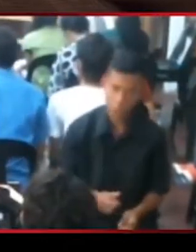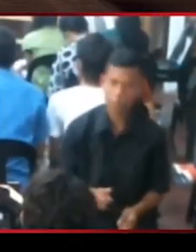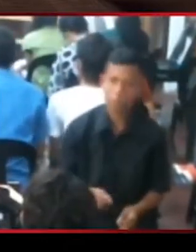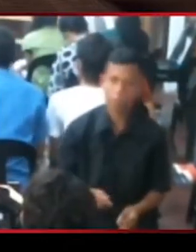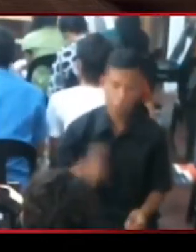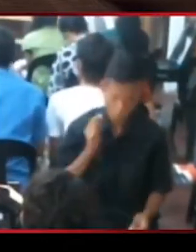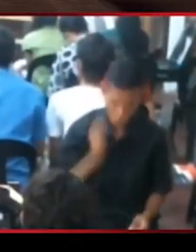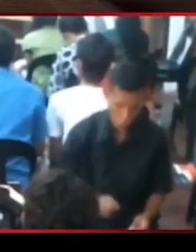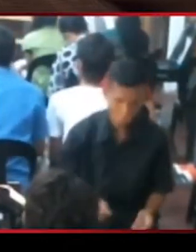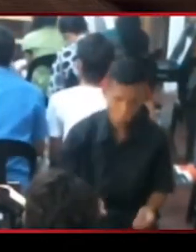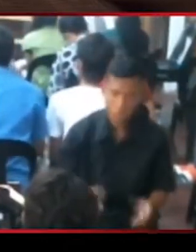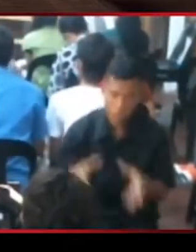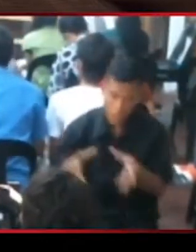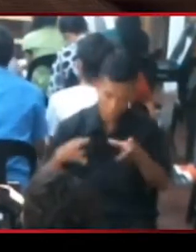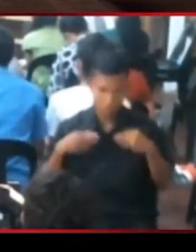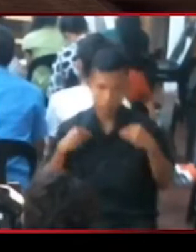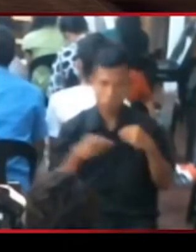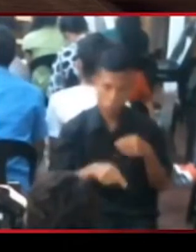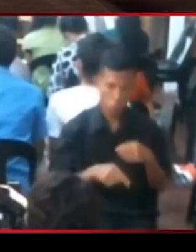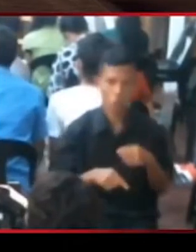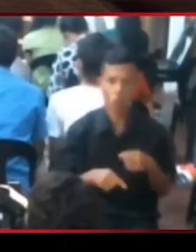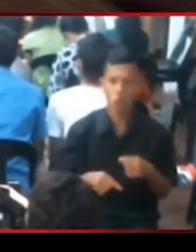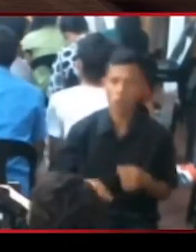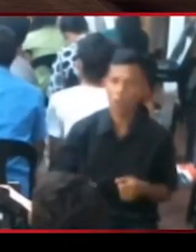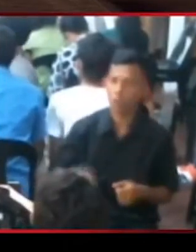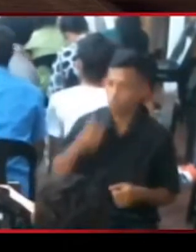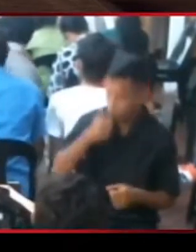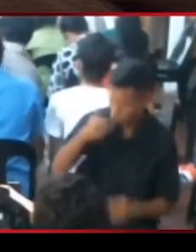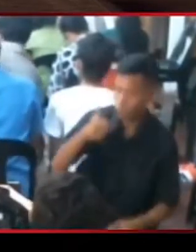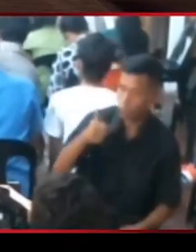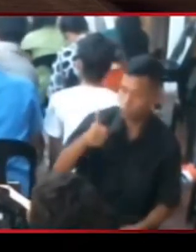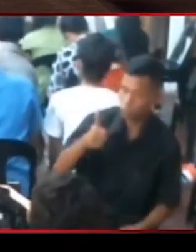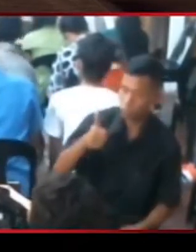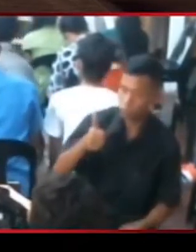yourself worthy. So,